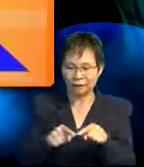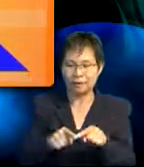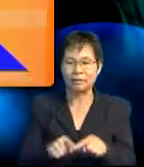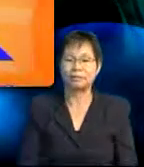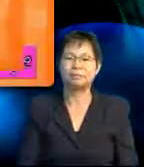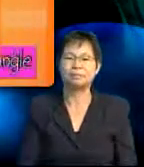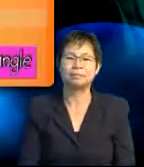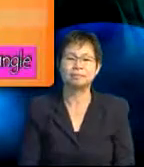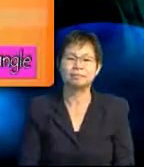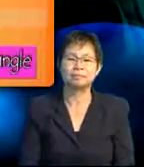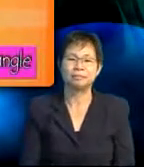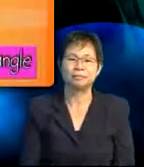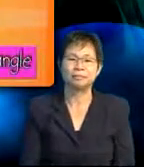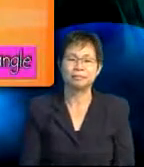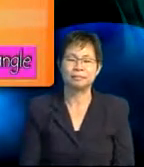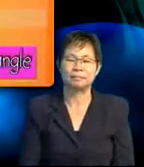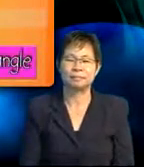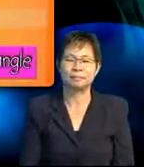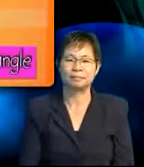triangle.